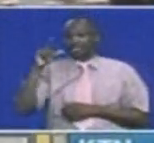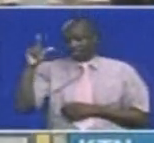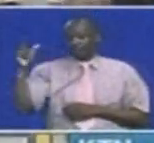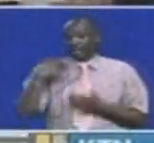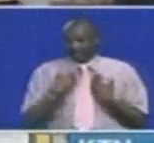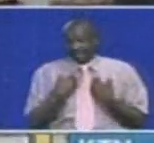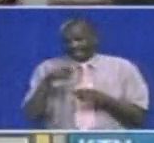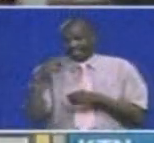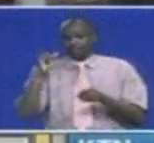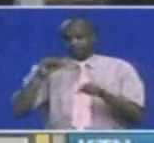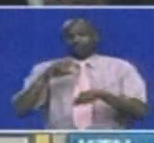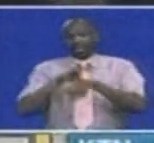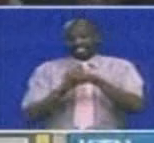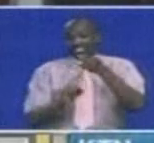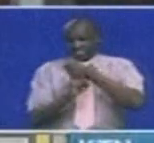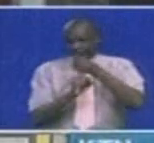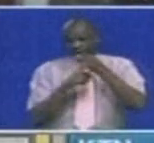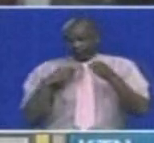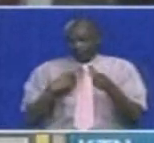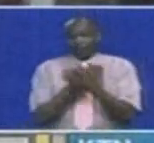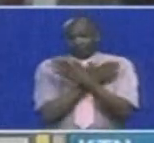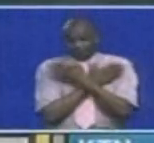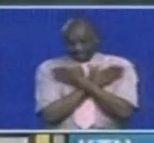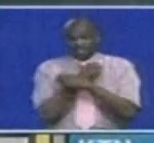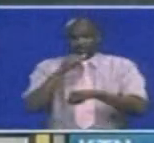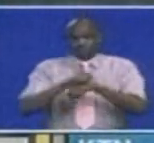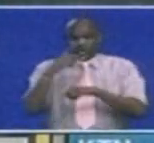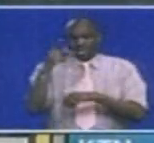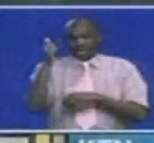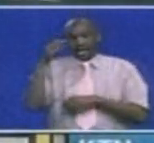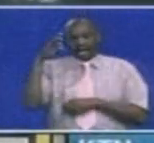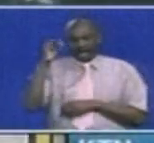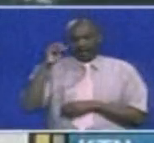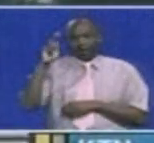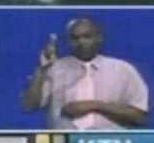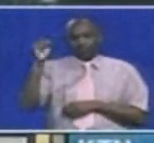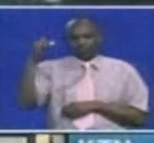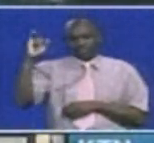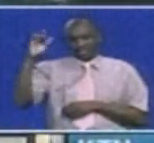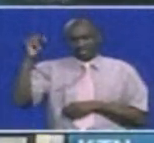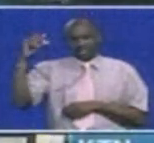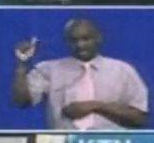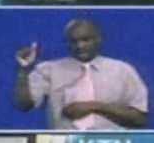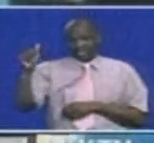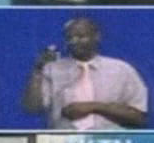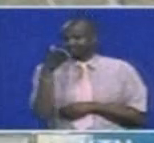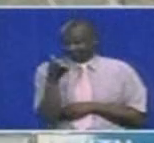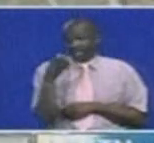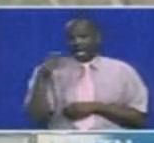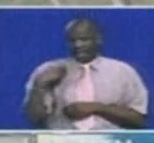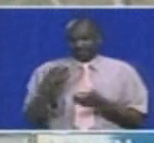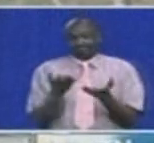to find support when they square out with friend school Kamusinga. In boys hockey, Maseno entertain Thomas Fisher of